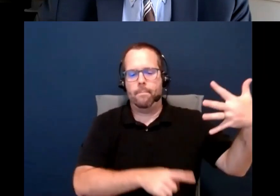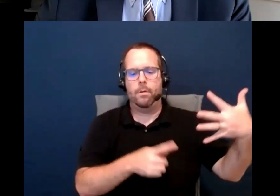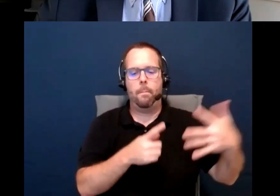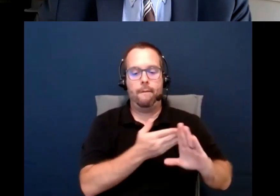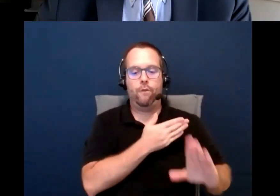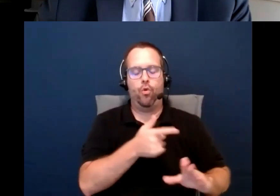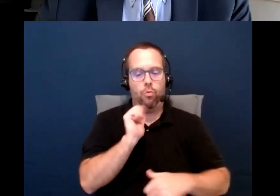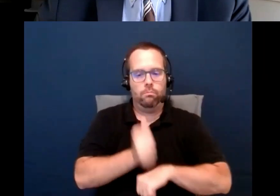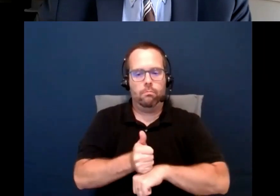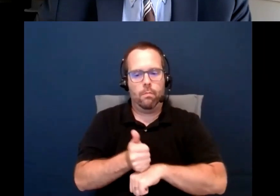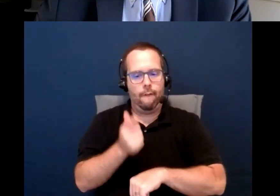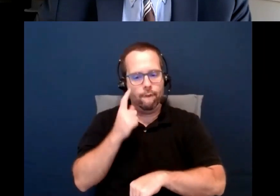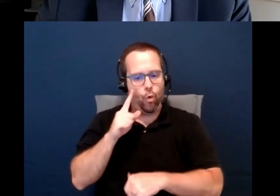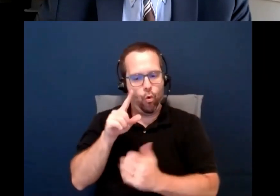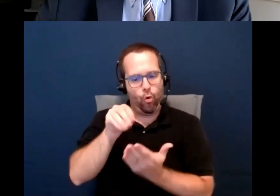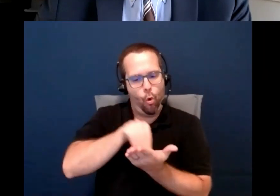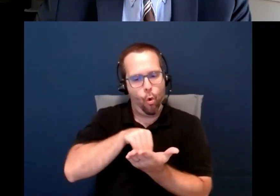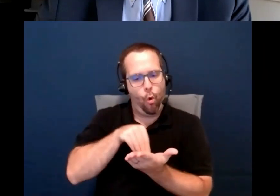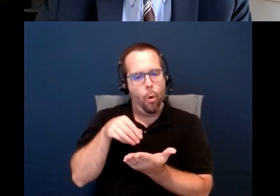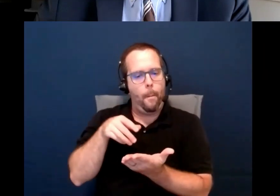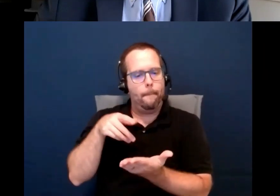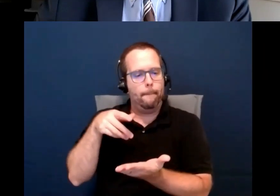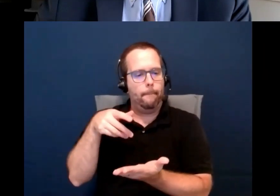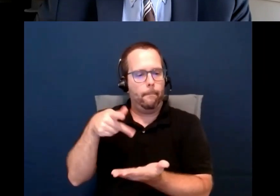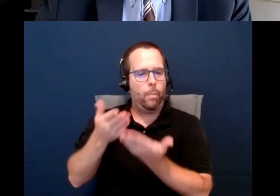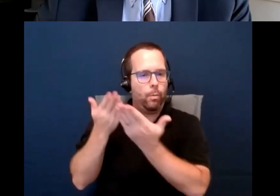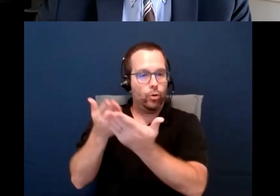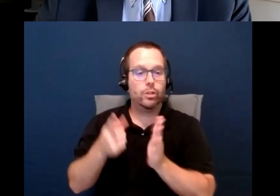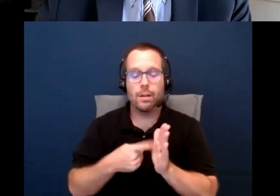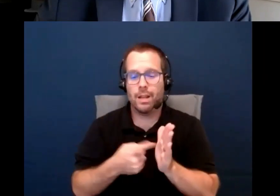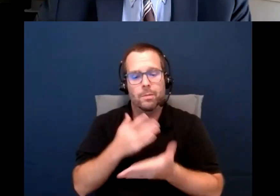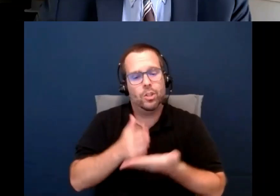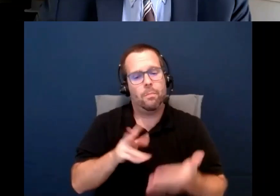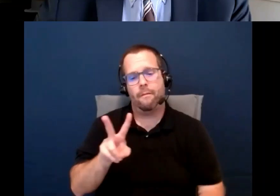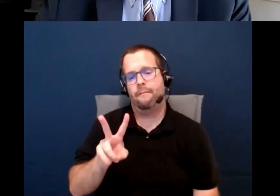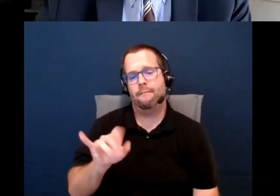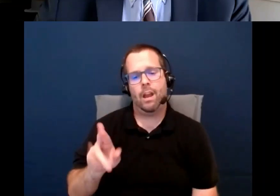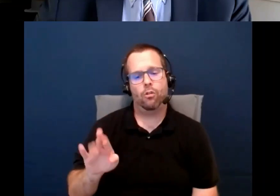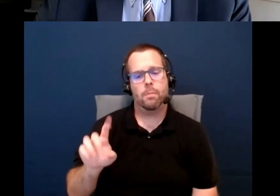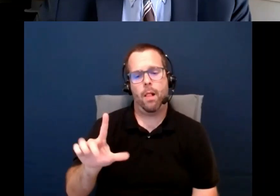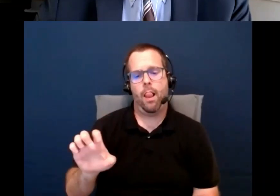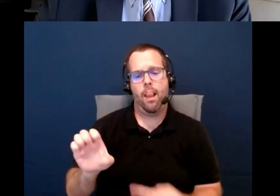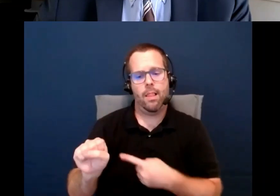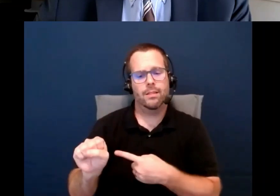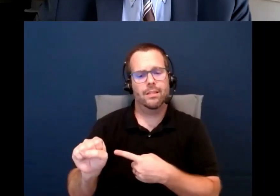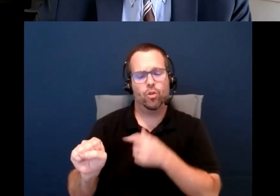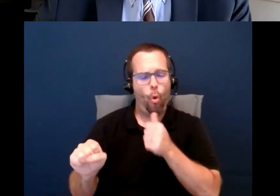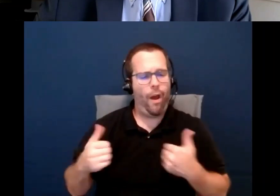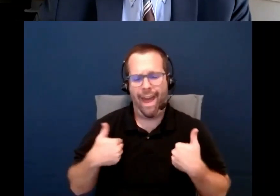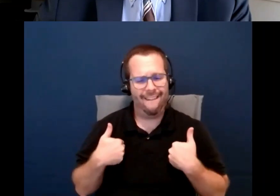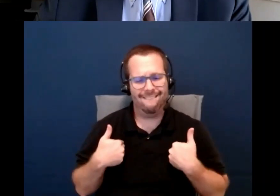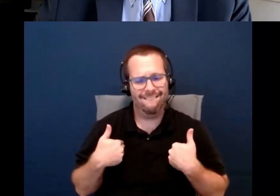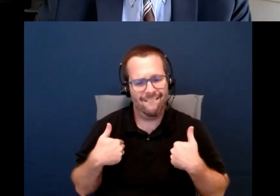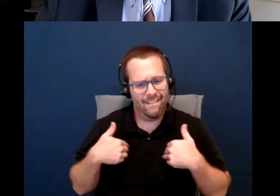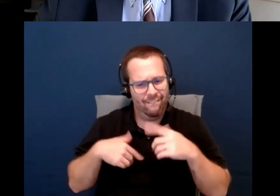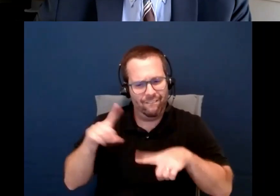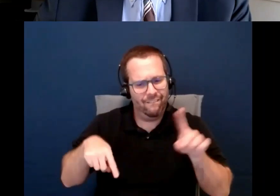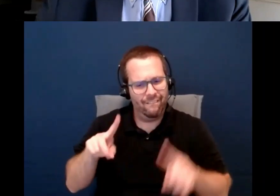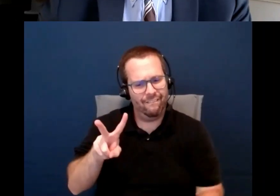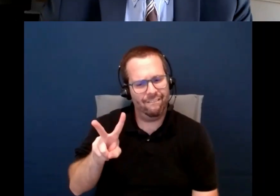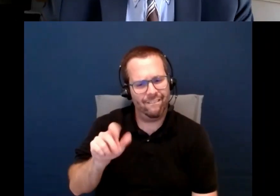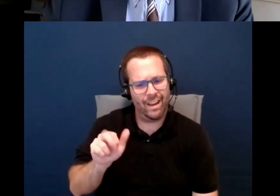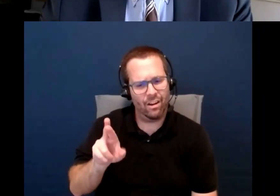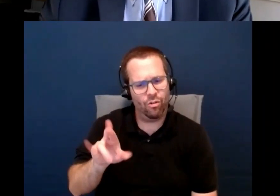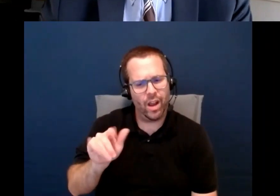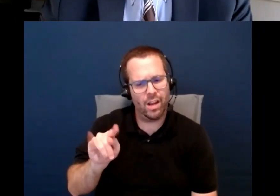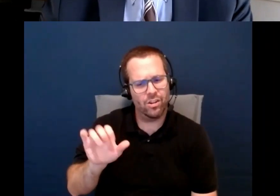run into is that sometimes there are variables that have no variation, so it doesn't make sense to put them in.